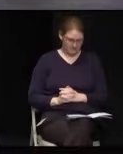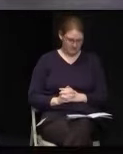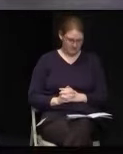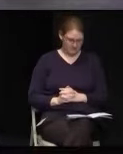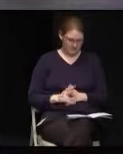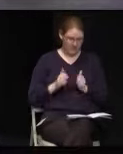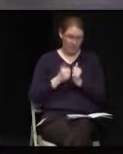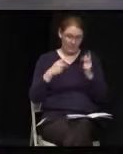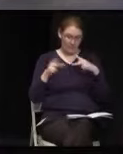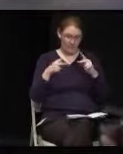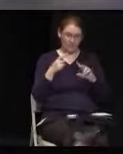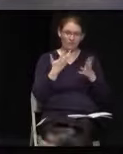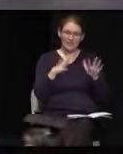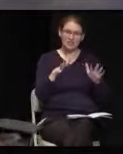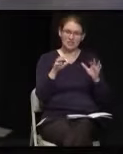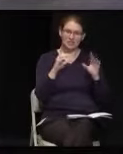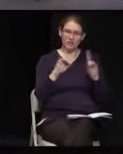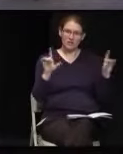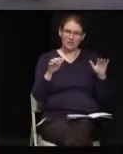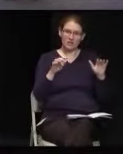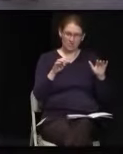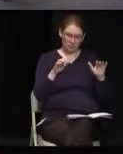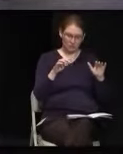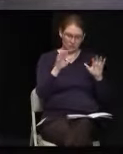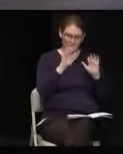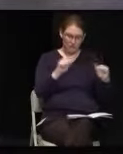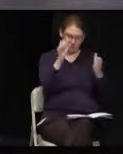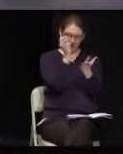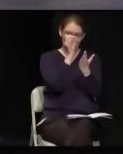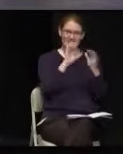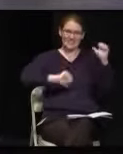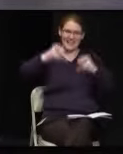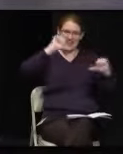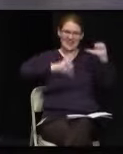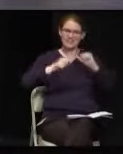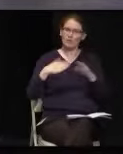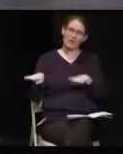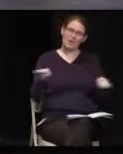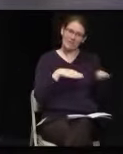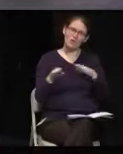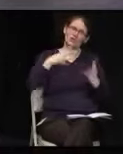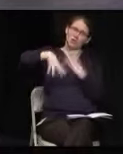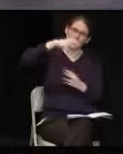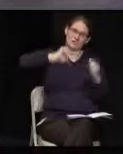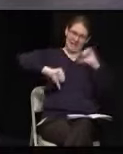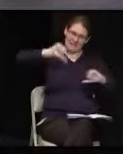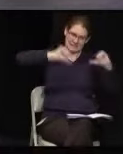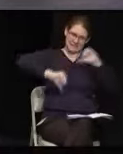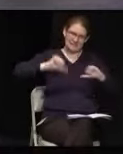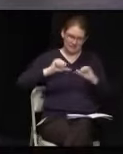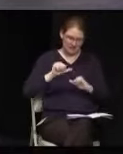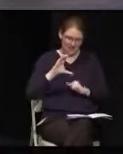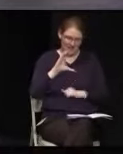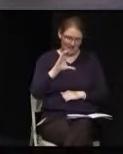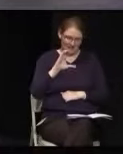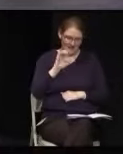The following graduates are completing degree requirements for an Associate of Science in the Division of Behavioral and Social Sciences,